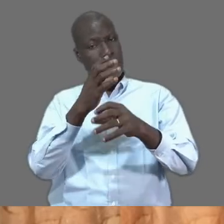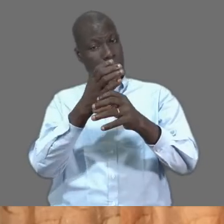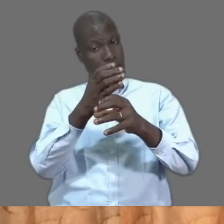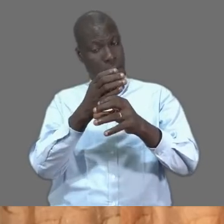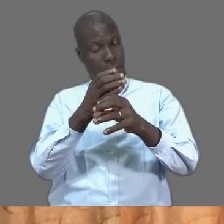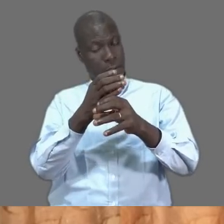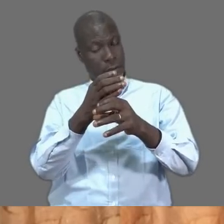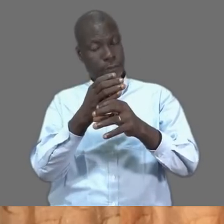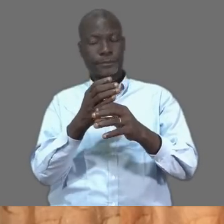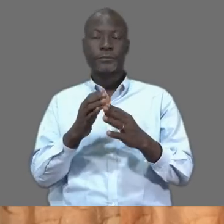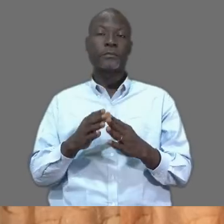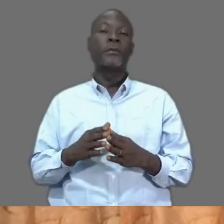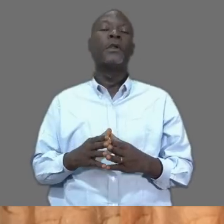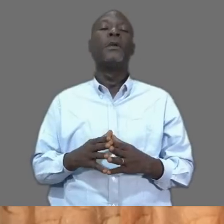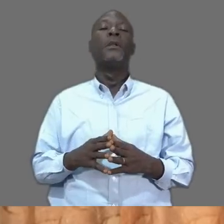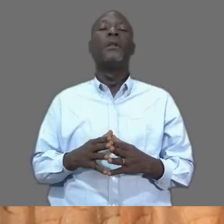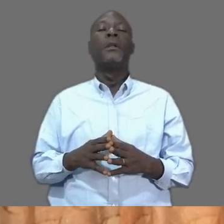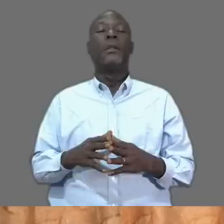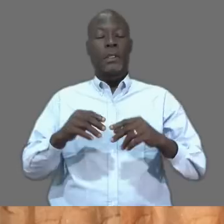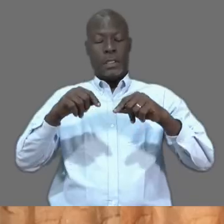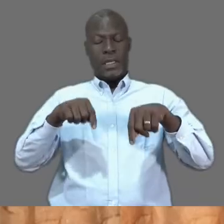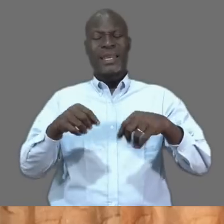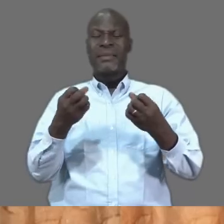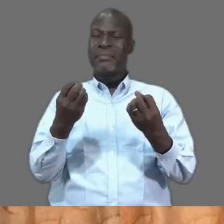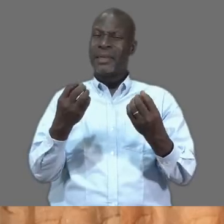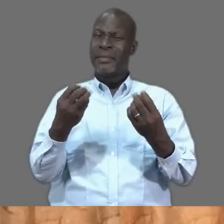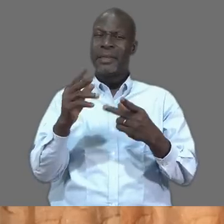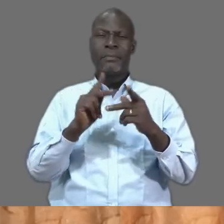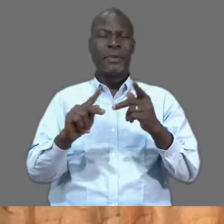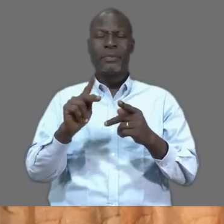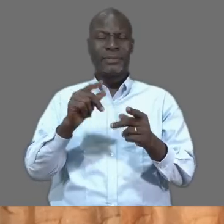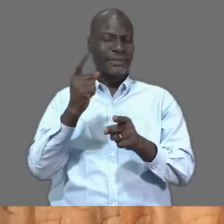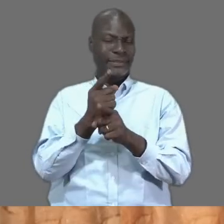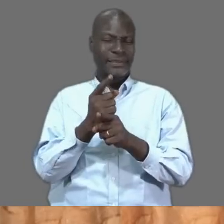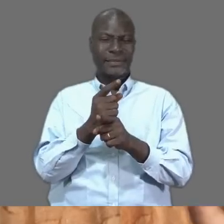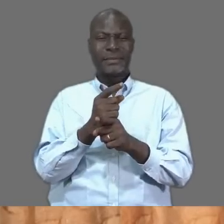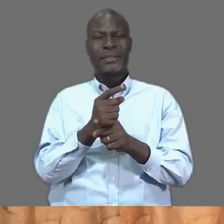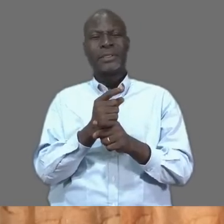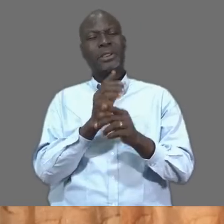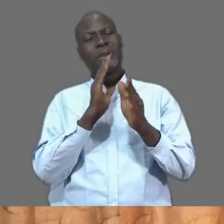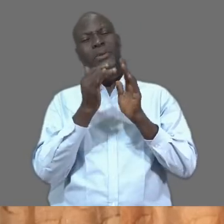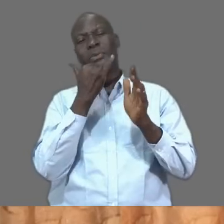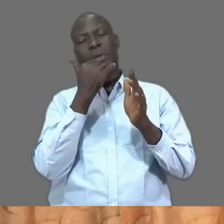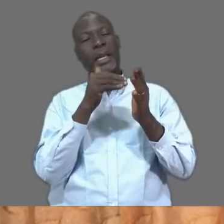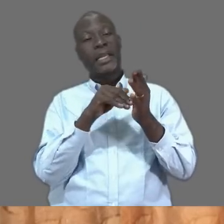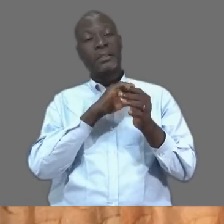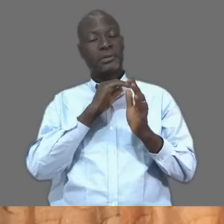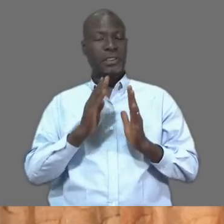sa ane manema no emu ena enkrofo bebre ena omo sori a na omo bo Christosom